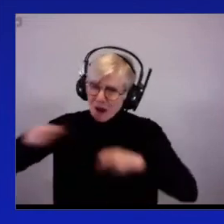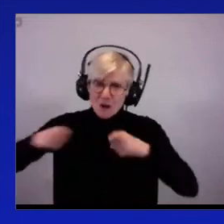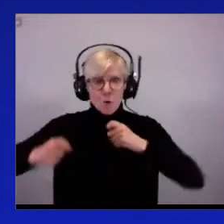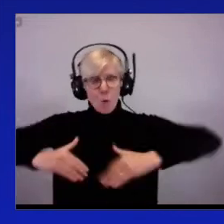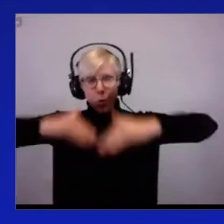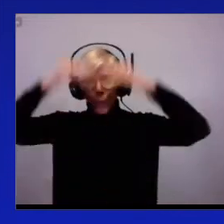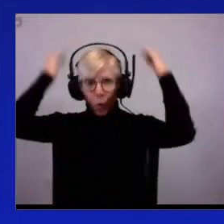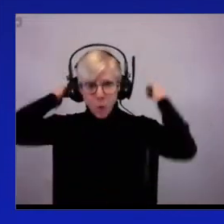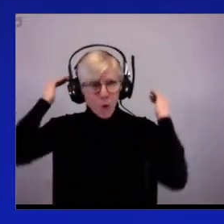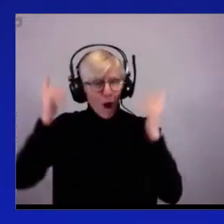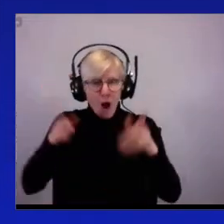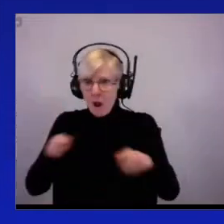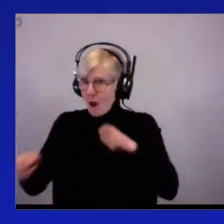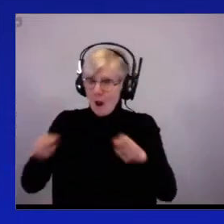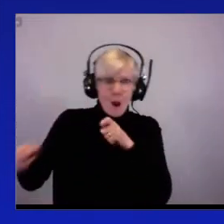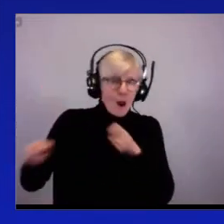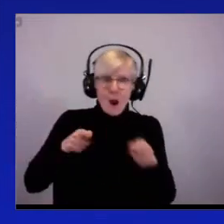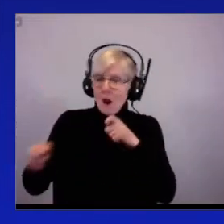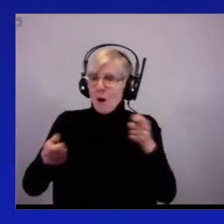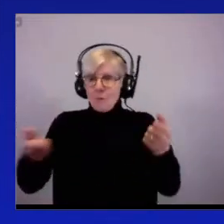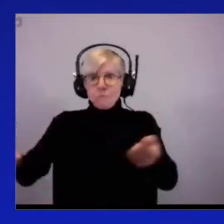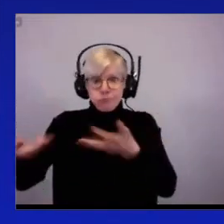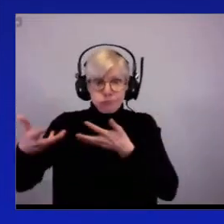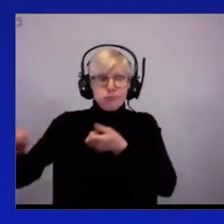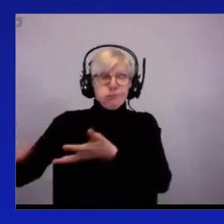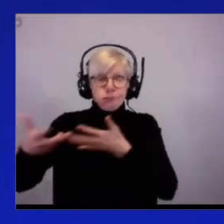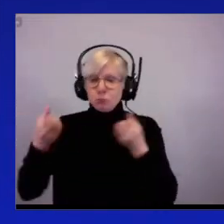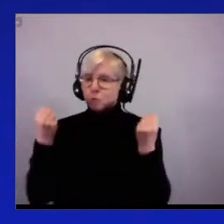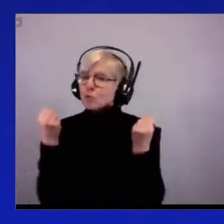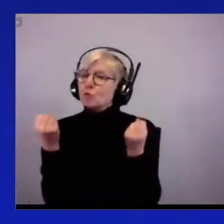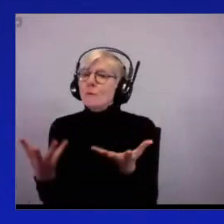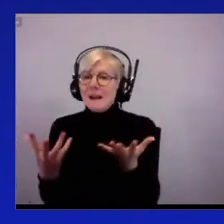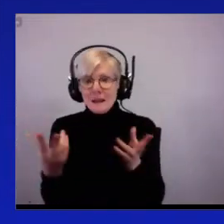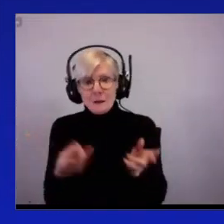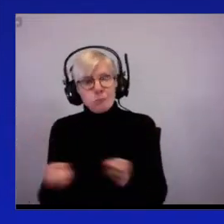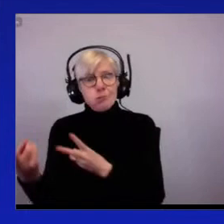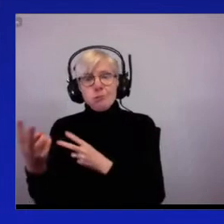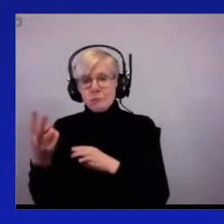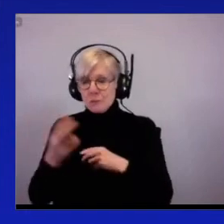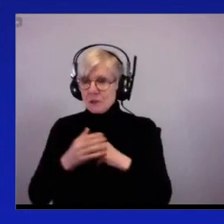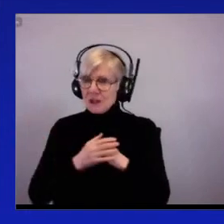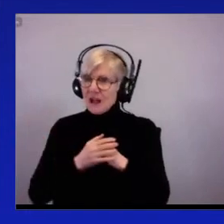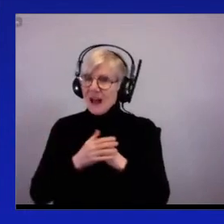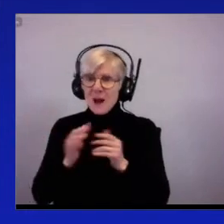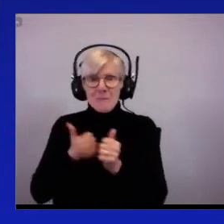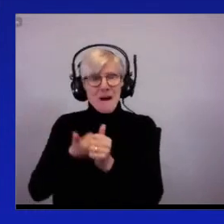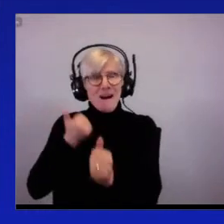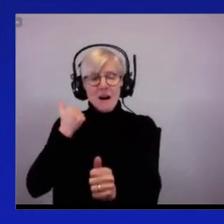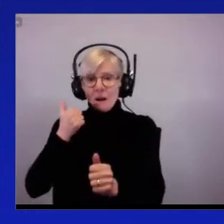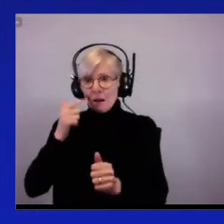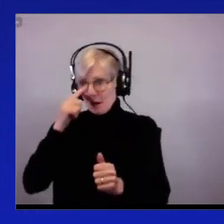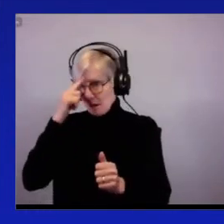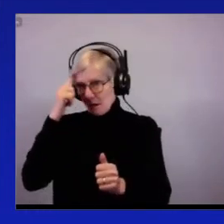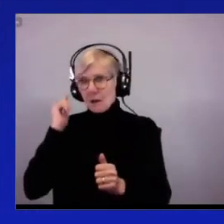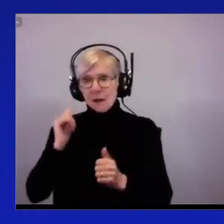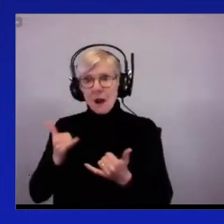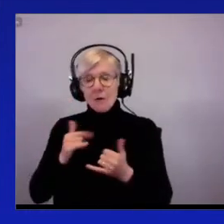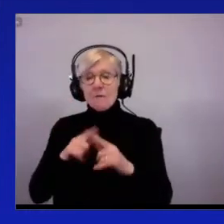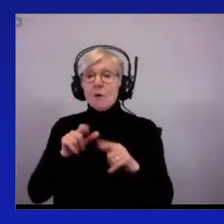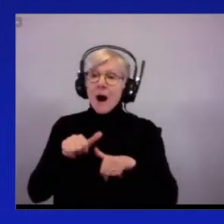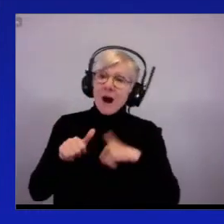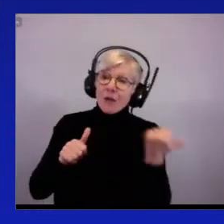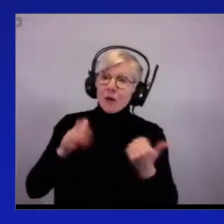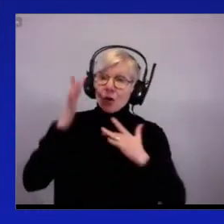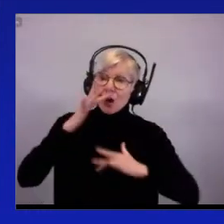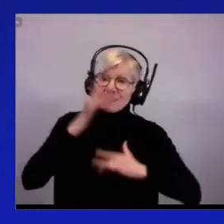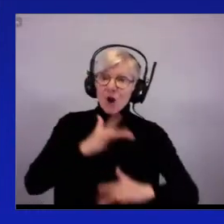to do the work it needs to do with the level of hospitalizations and the backlog now that they're facing for chronic diseases